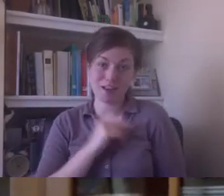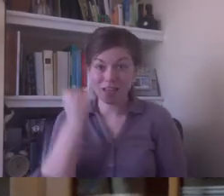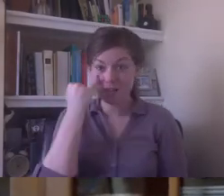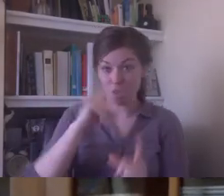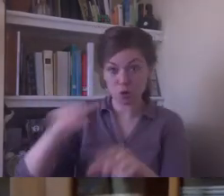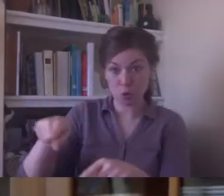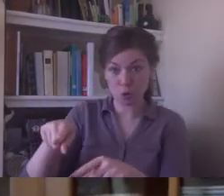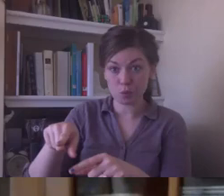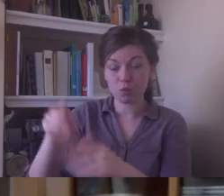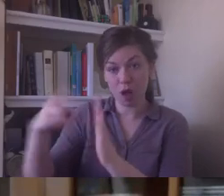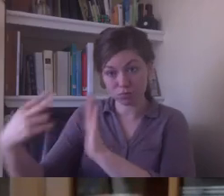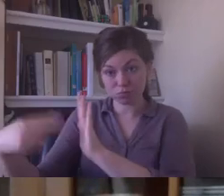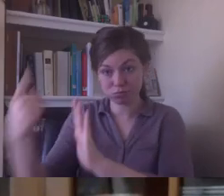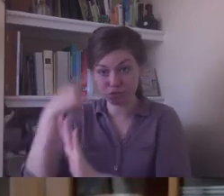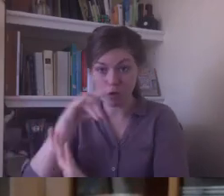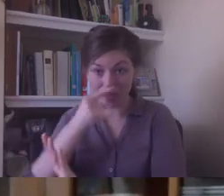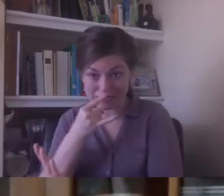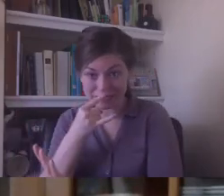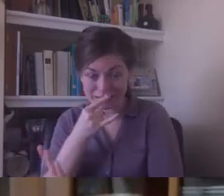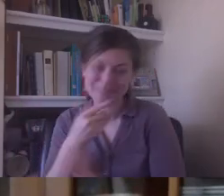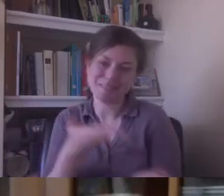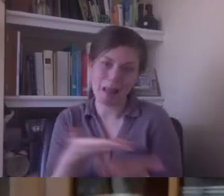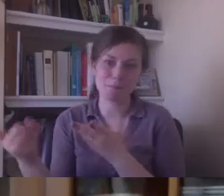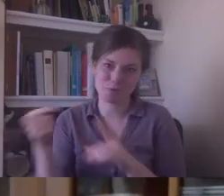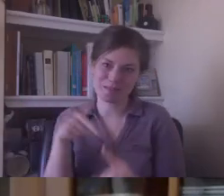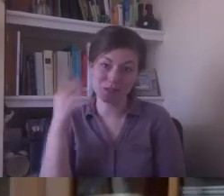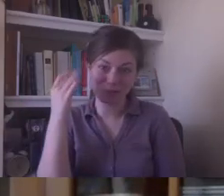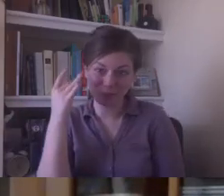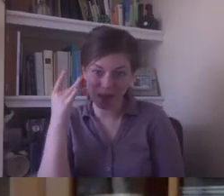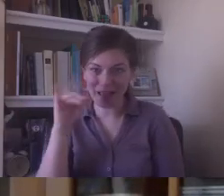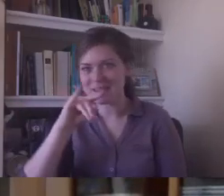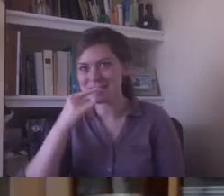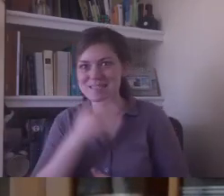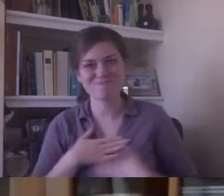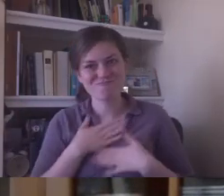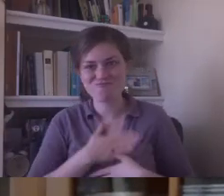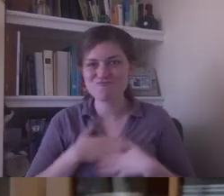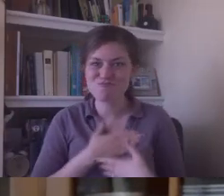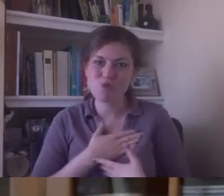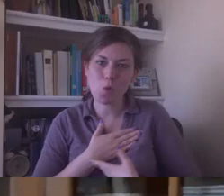read the story to kids in person because they really